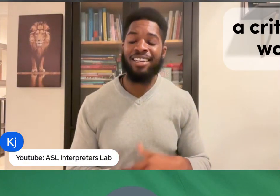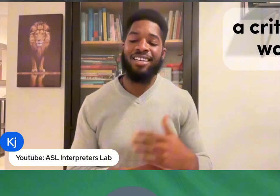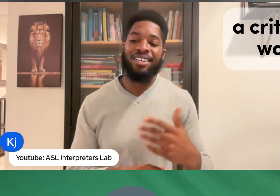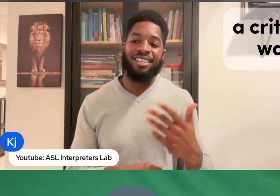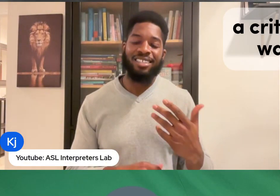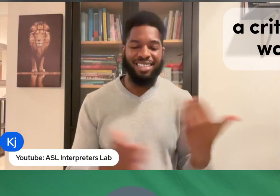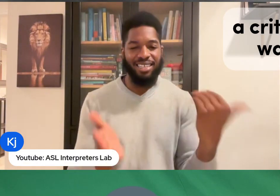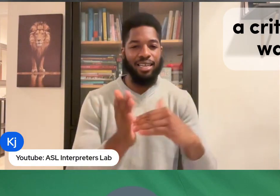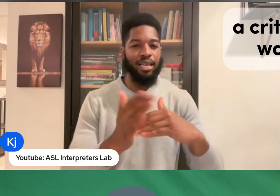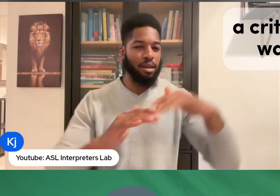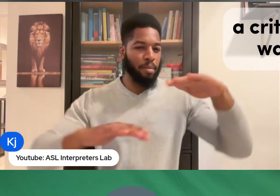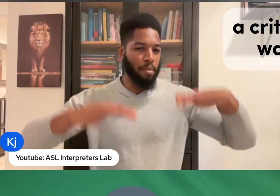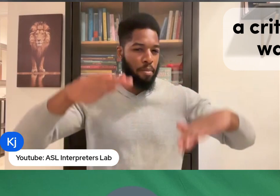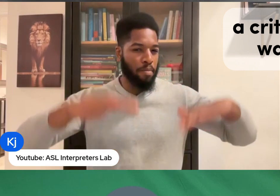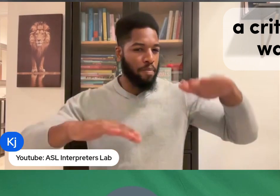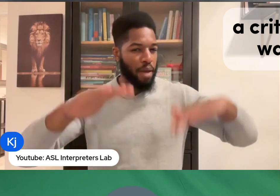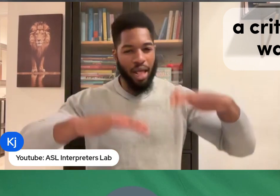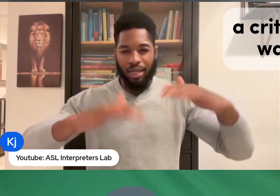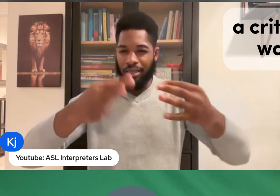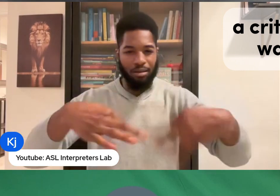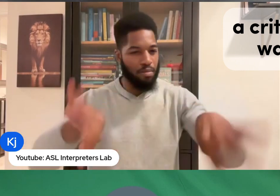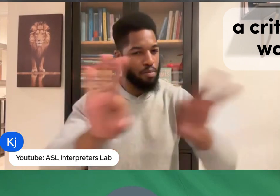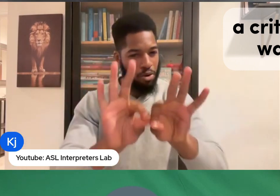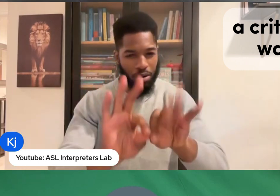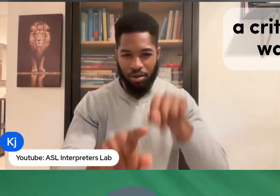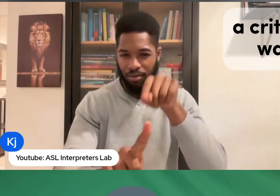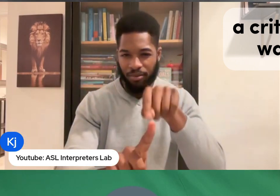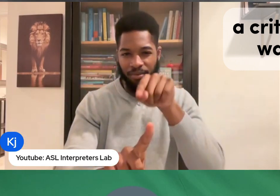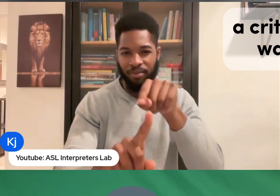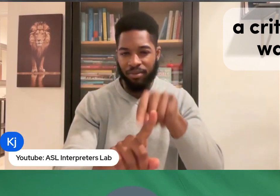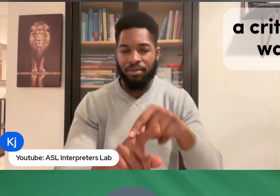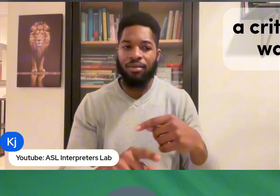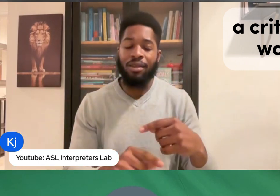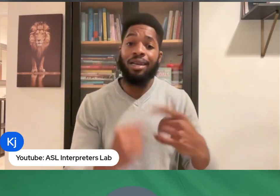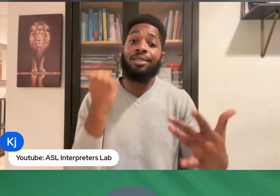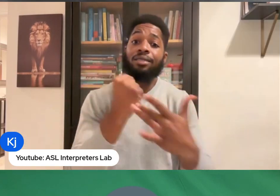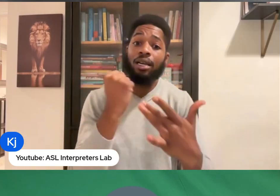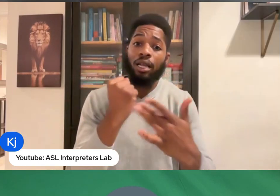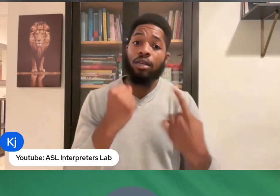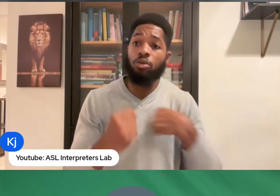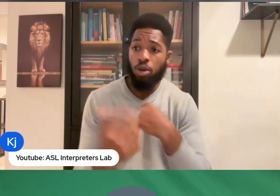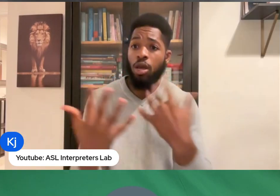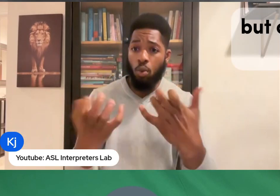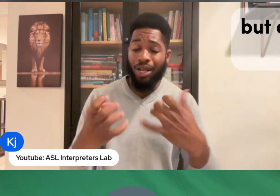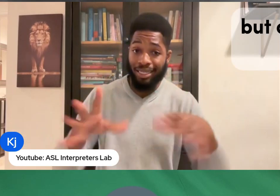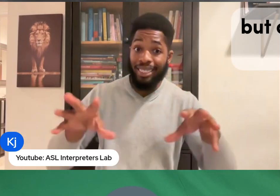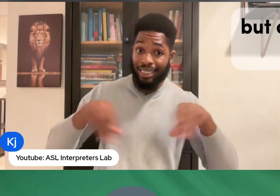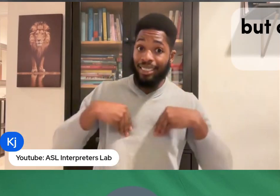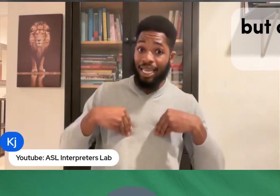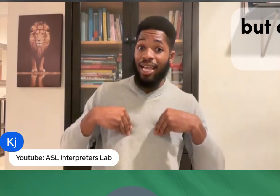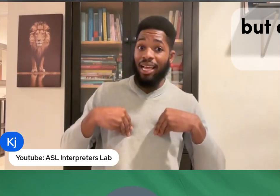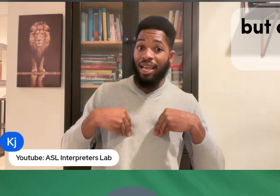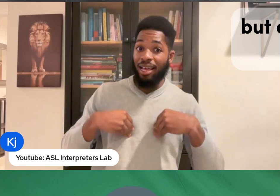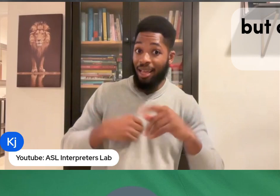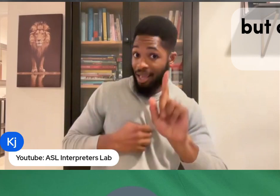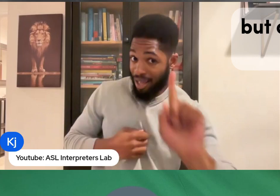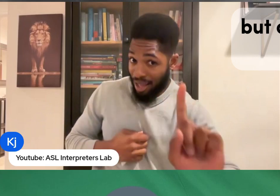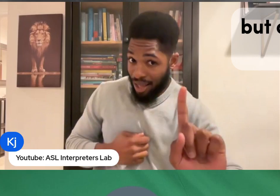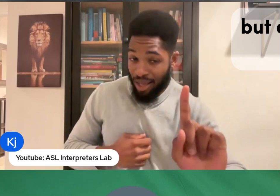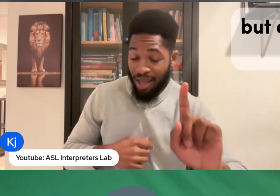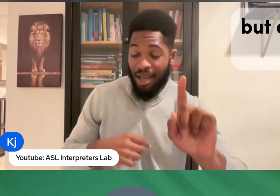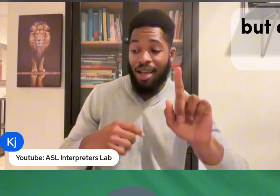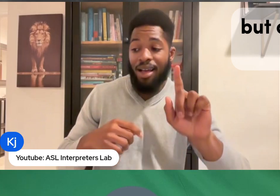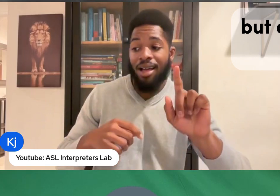a critical component. We certainly want to embrace technology, but again, we also need